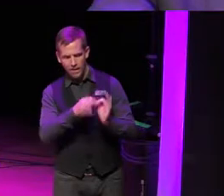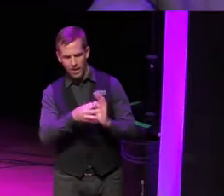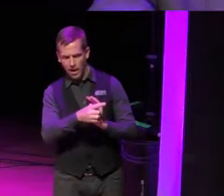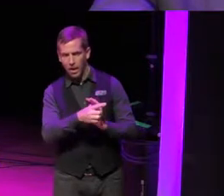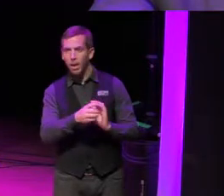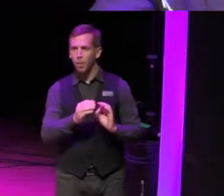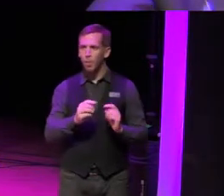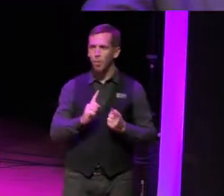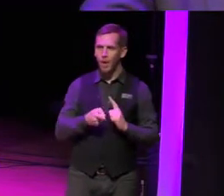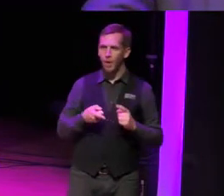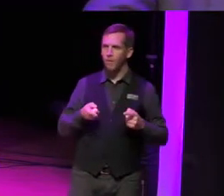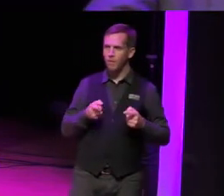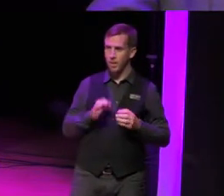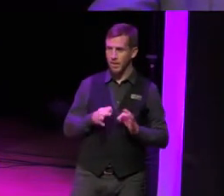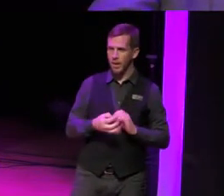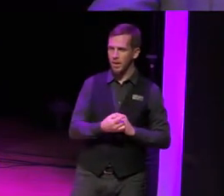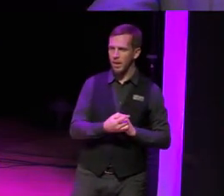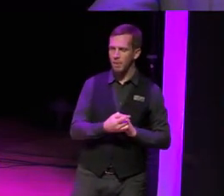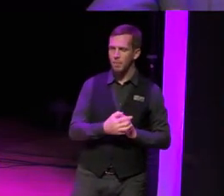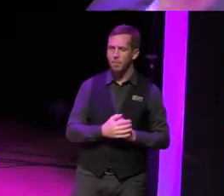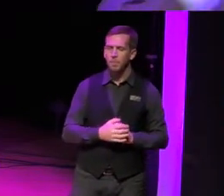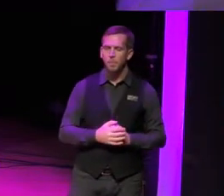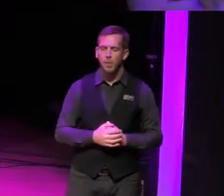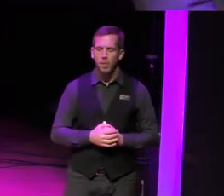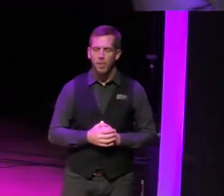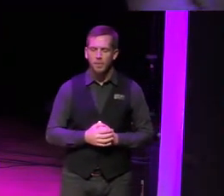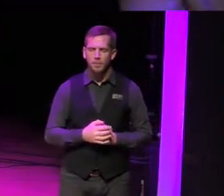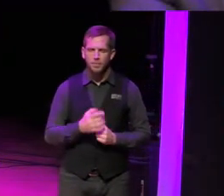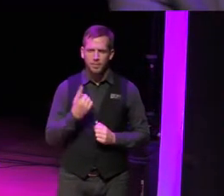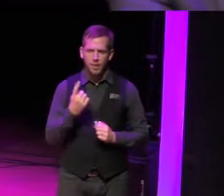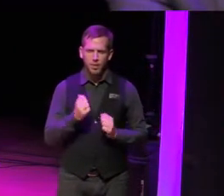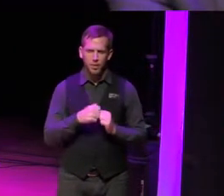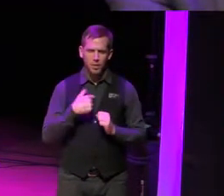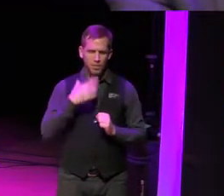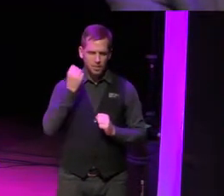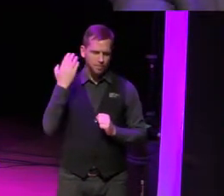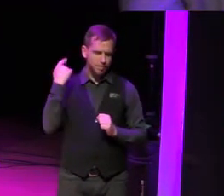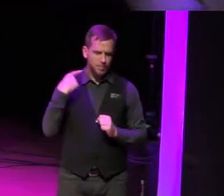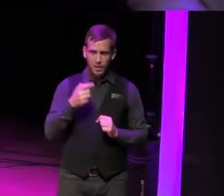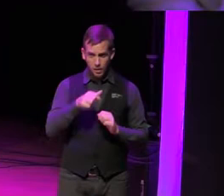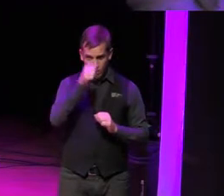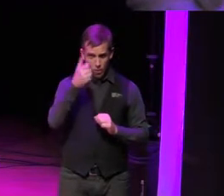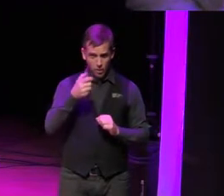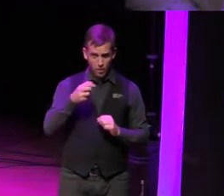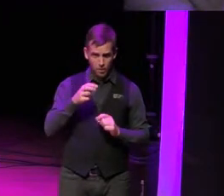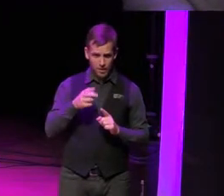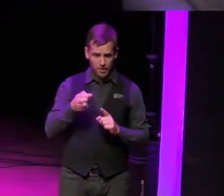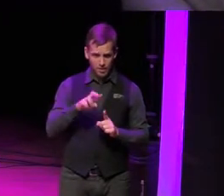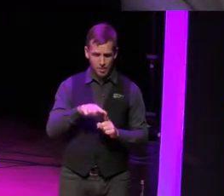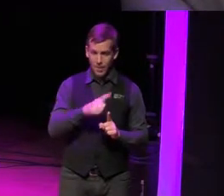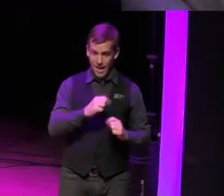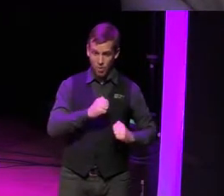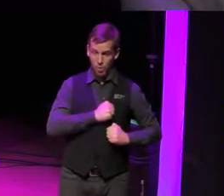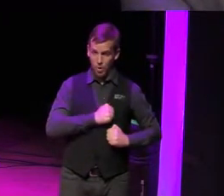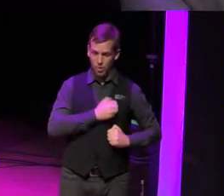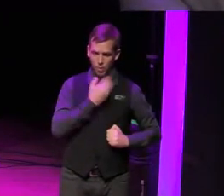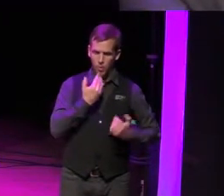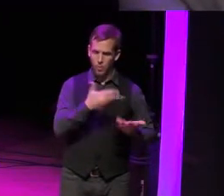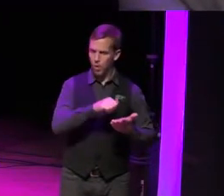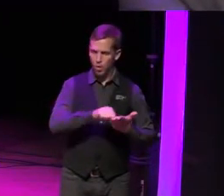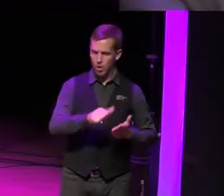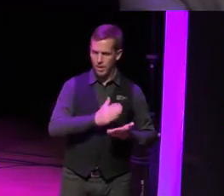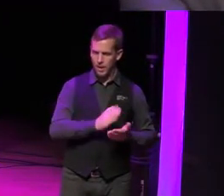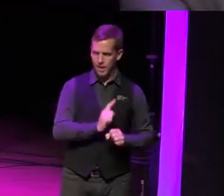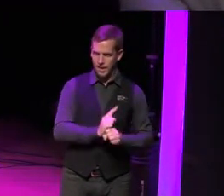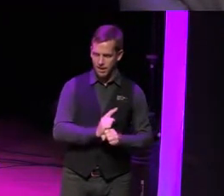There were no problems. I remember one of the difficult cases that I did was a soldier who wasn't paid on time, and because of that,